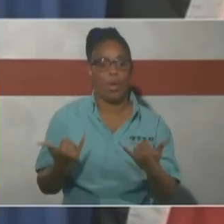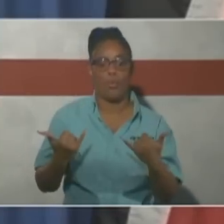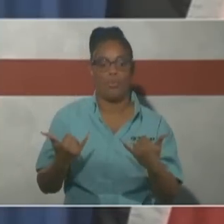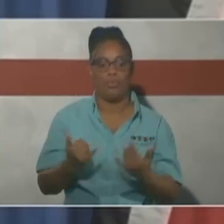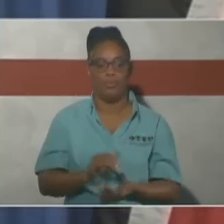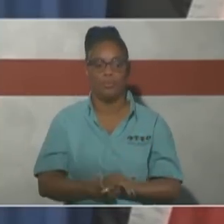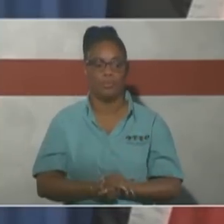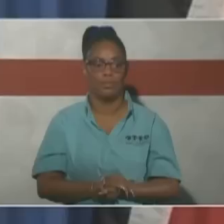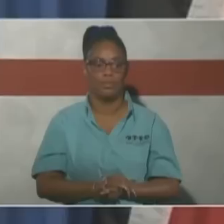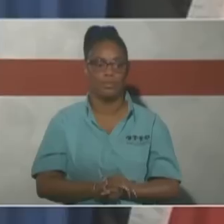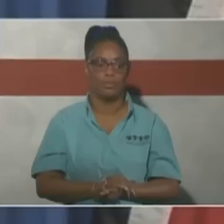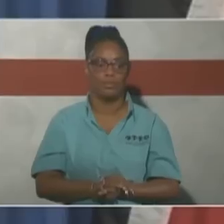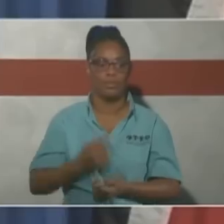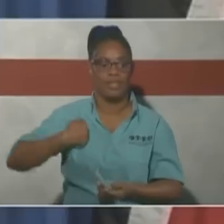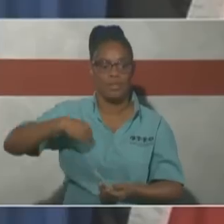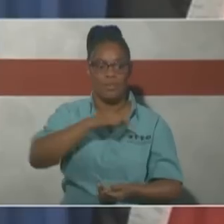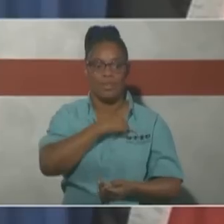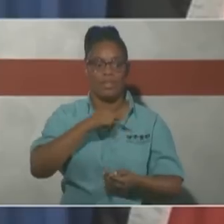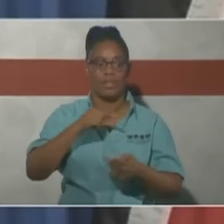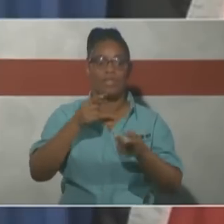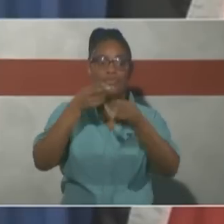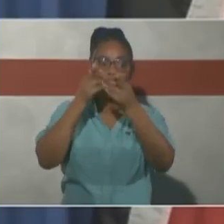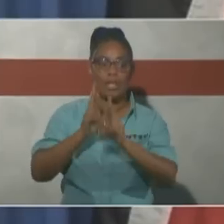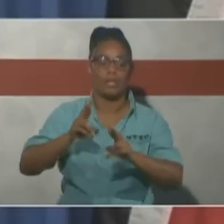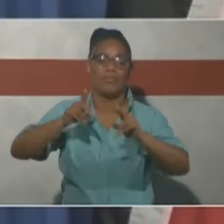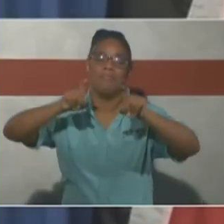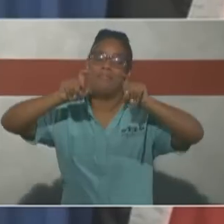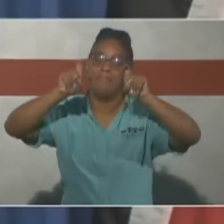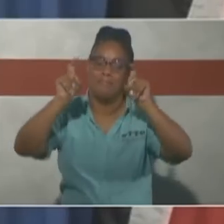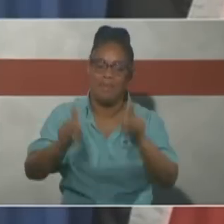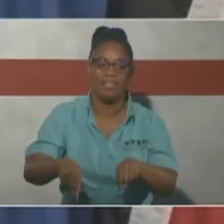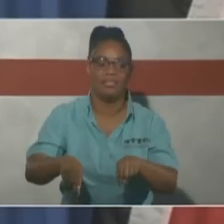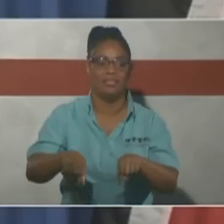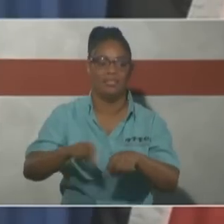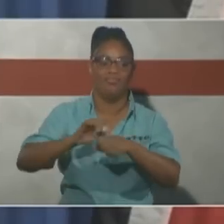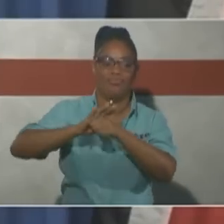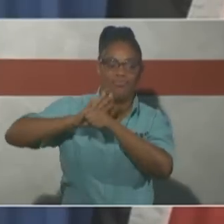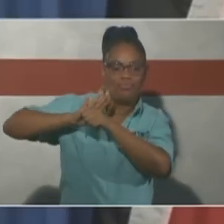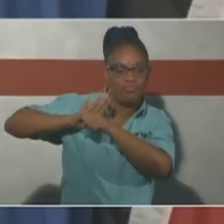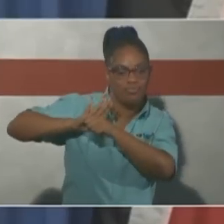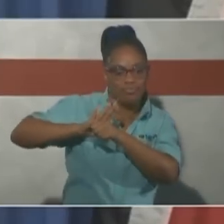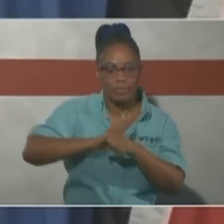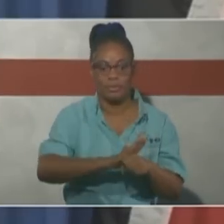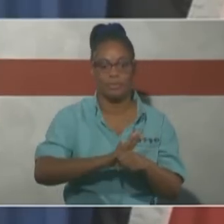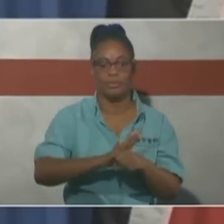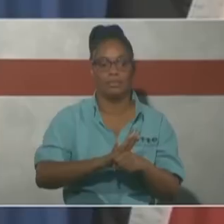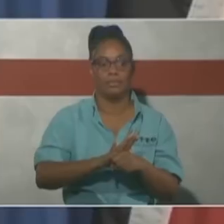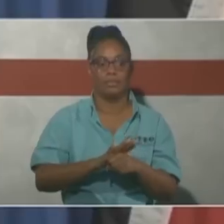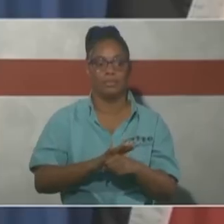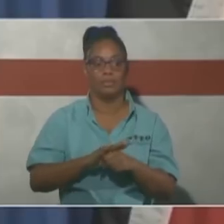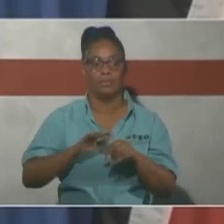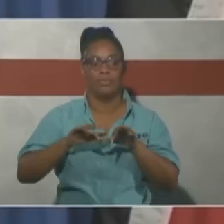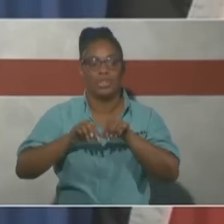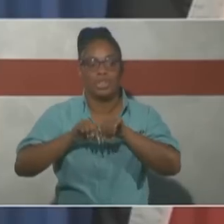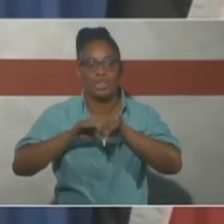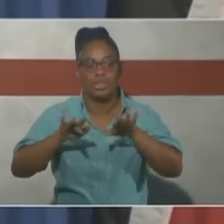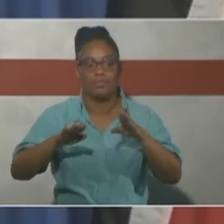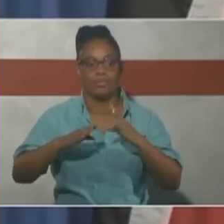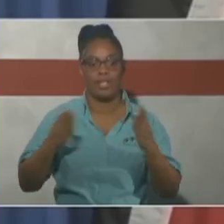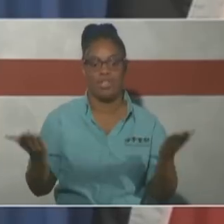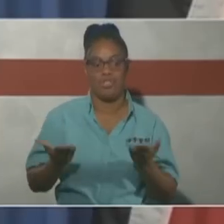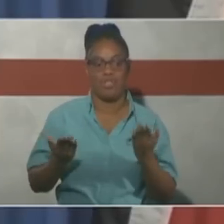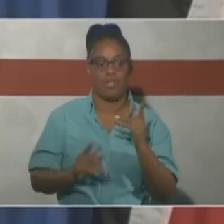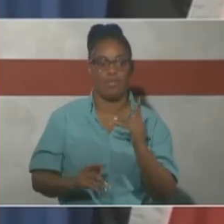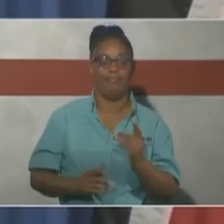already here with us. So when people ask, are we going to close the border or so, that is not a necessary